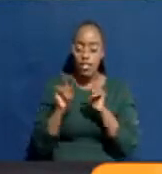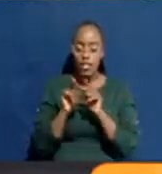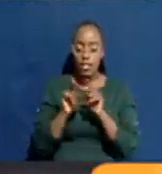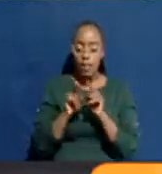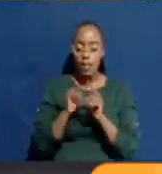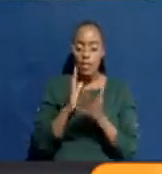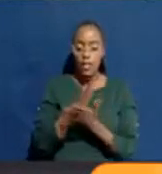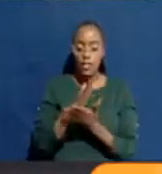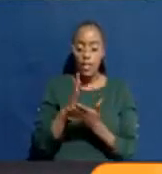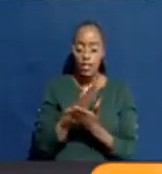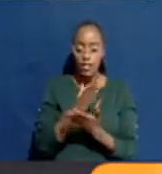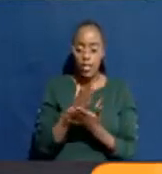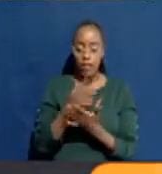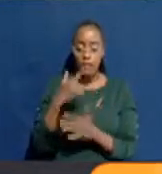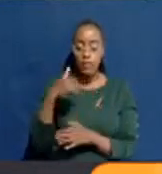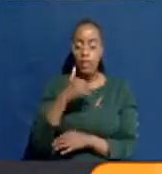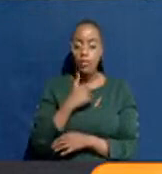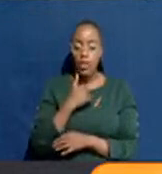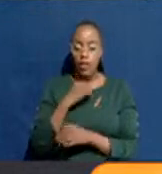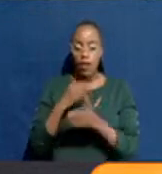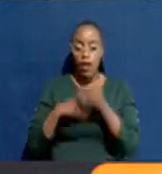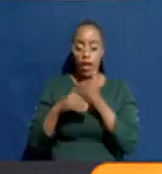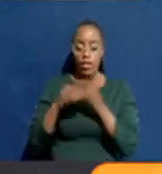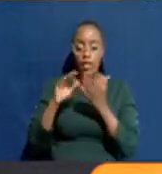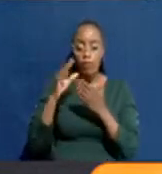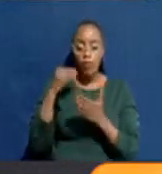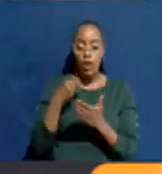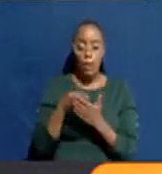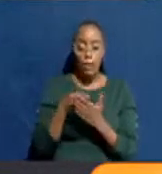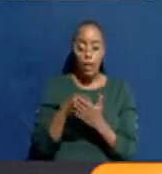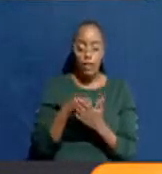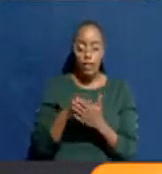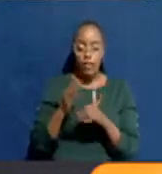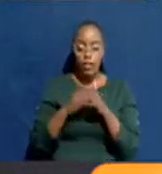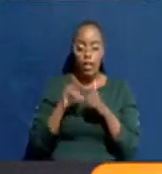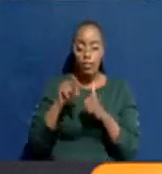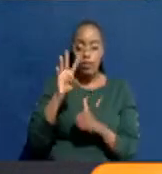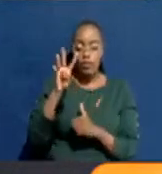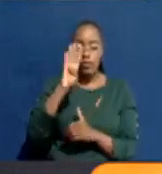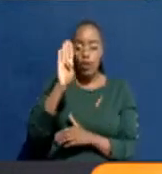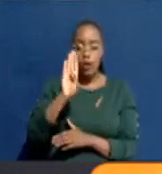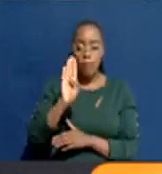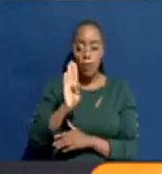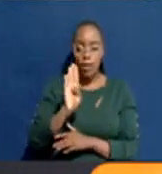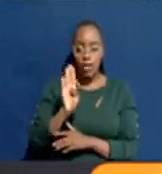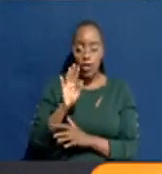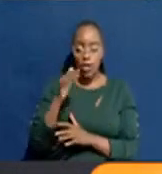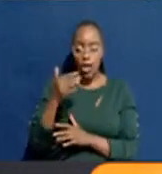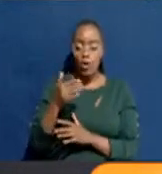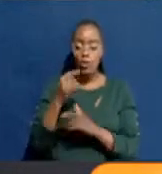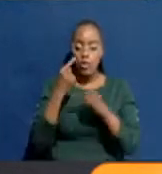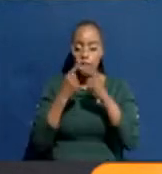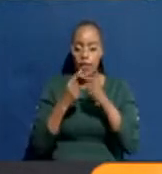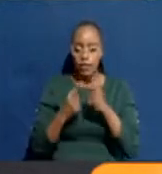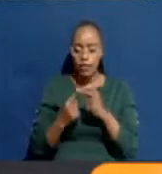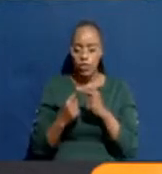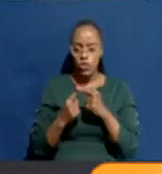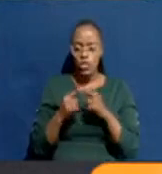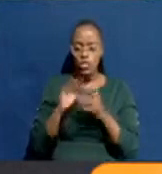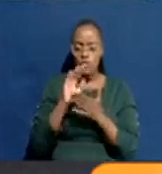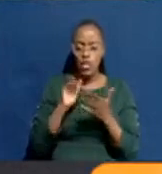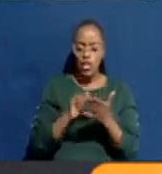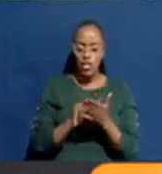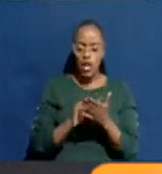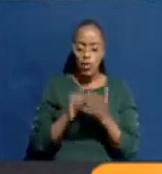a sector. We are adding much more money, 9.4 billion Kenya shillings in terms of aggregation centers with code